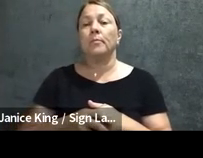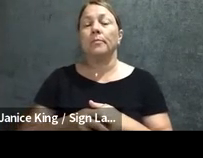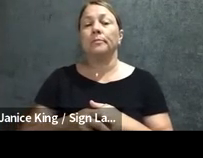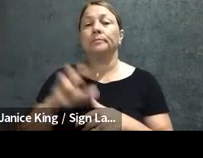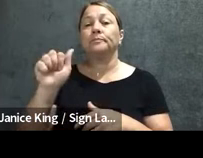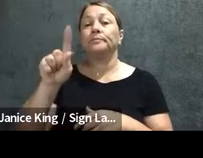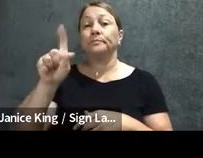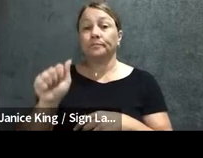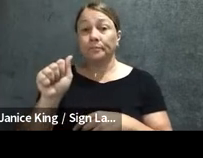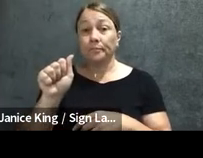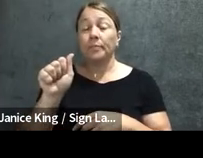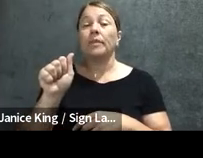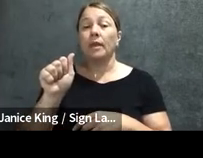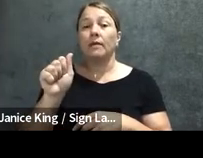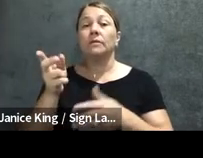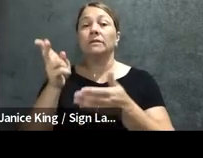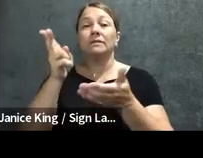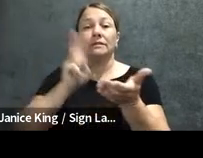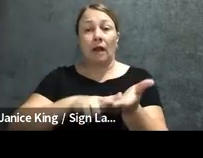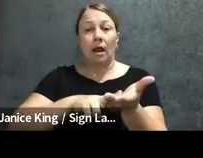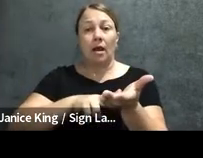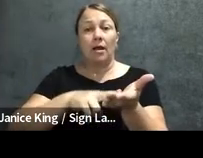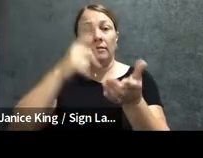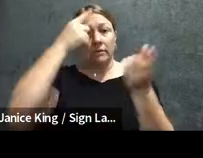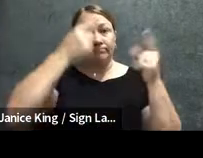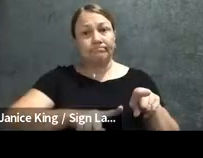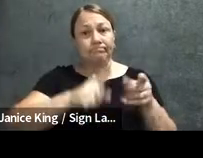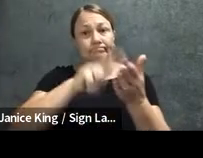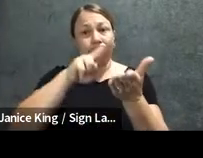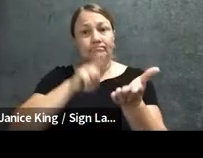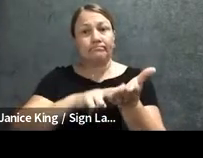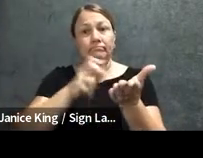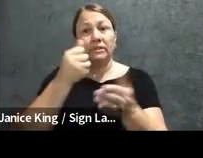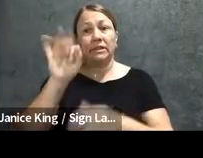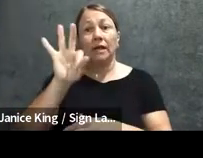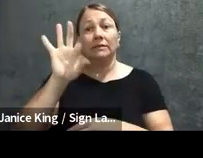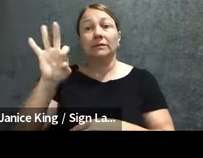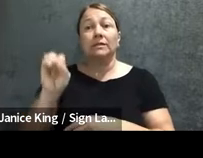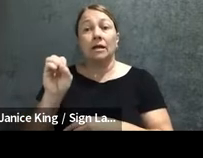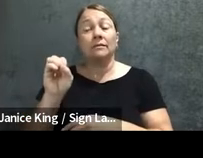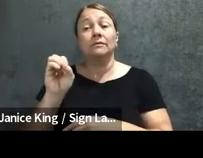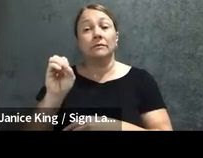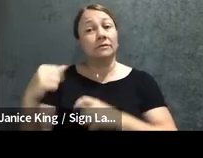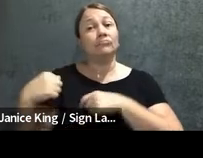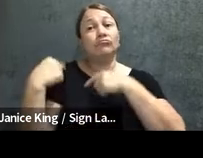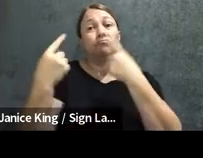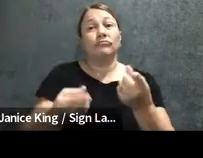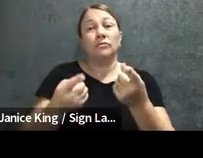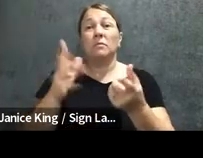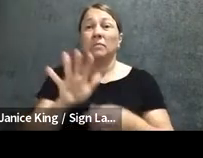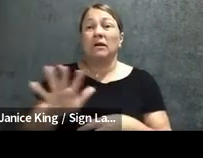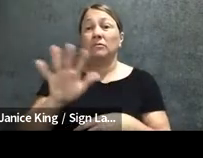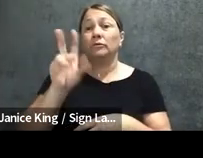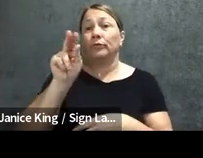The ADA was signed into law in 1990. So it's been around for a while now, over 30 years,